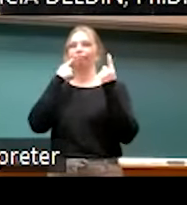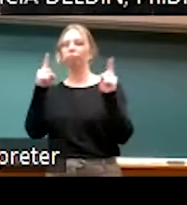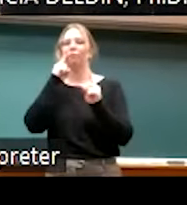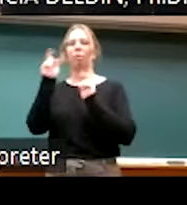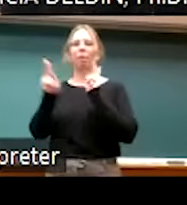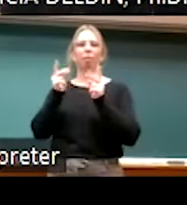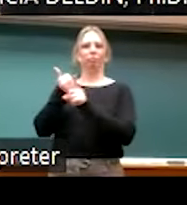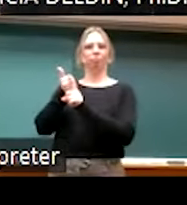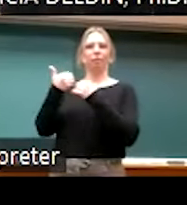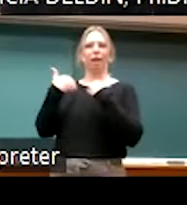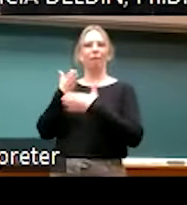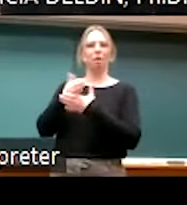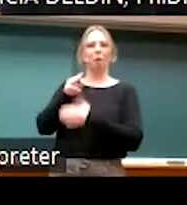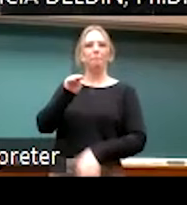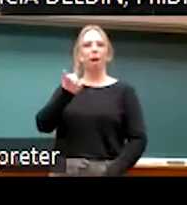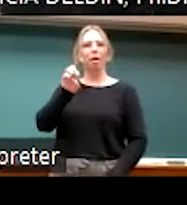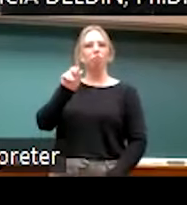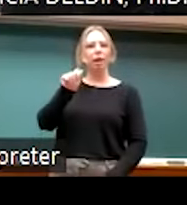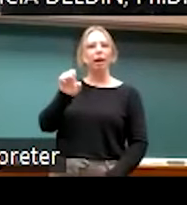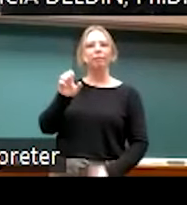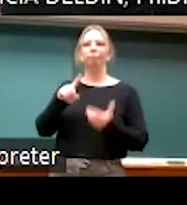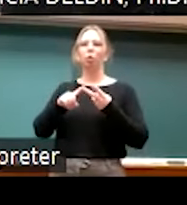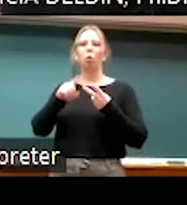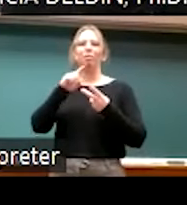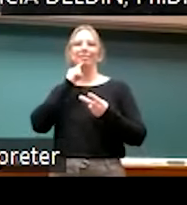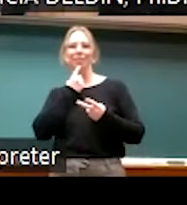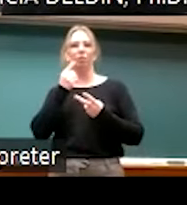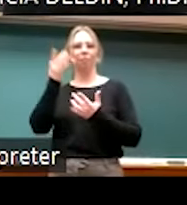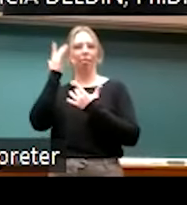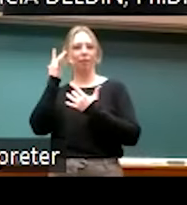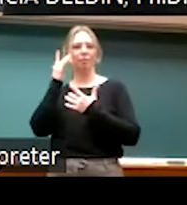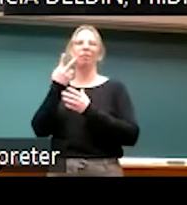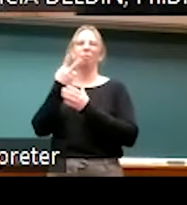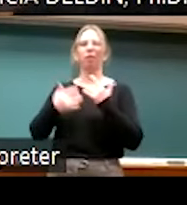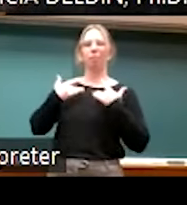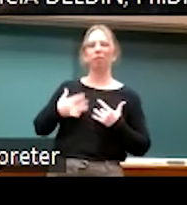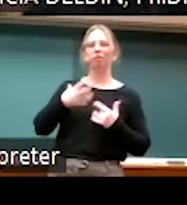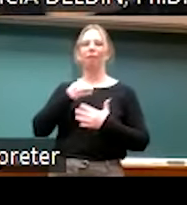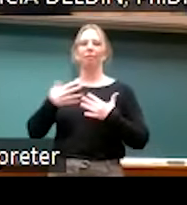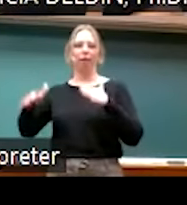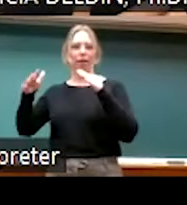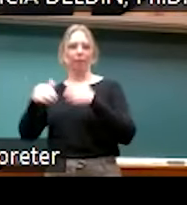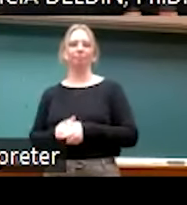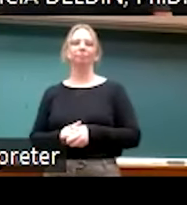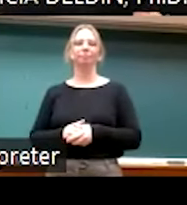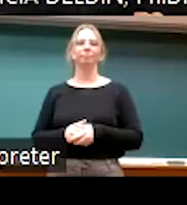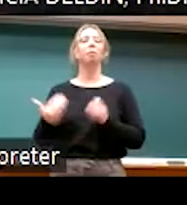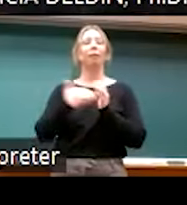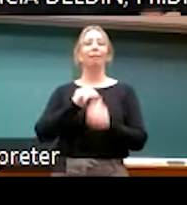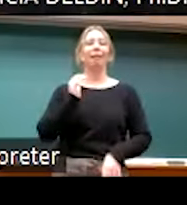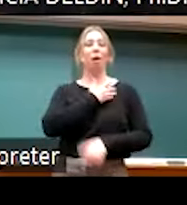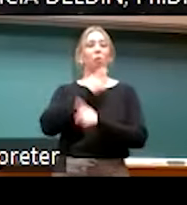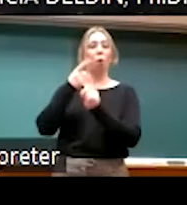illness, both for depression and anxiety. In fact, I want to know, again, our goal was to get